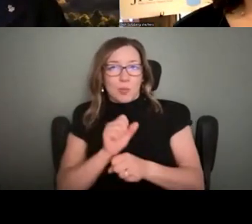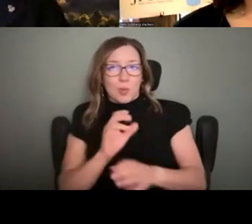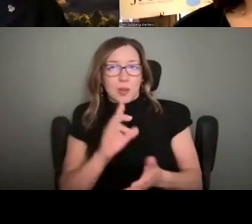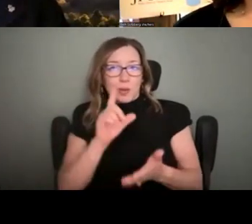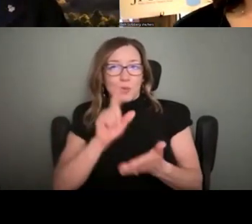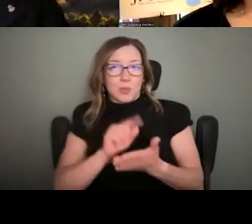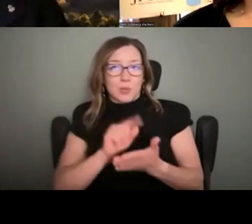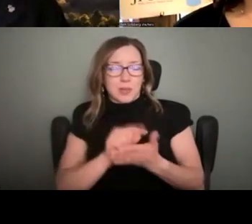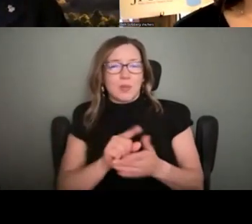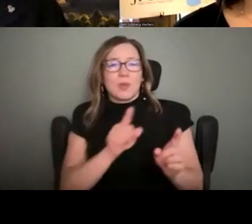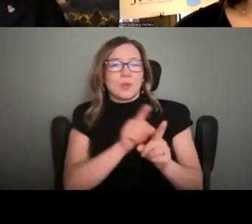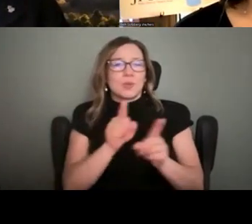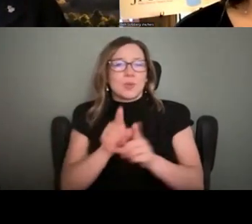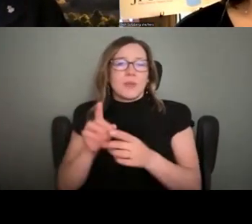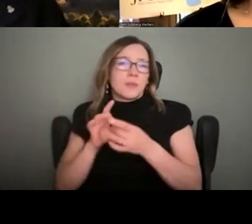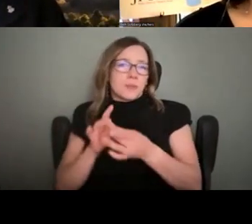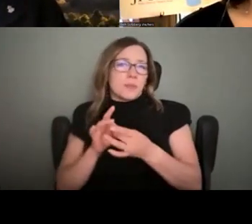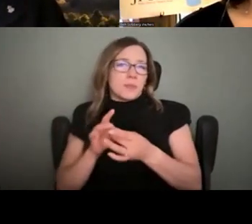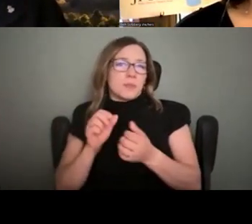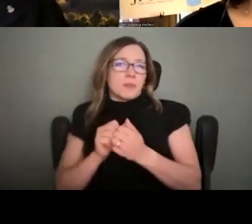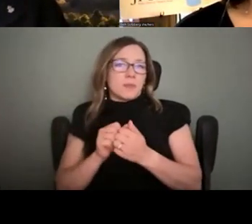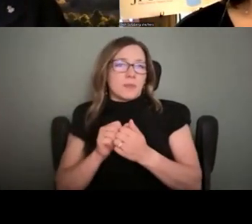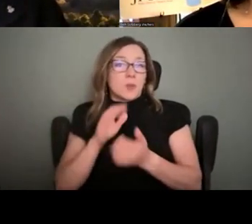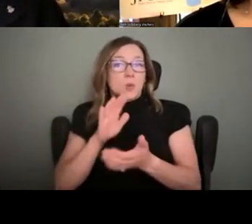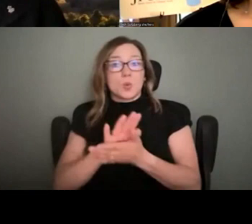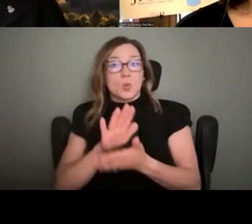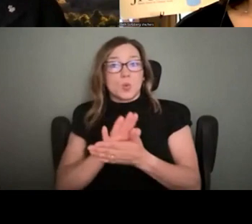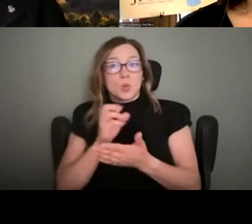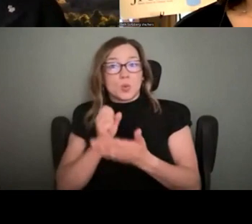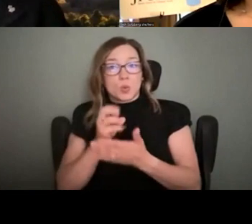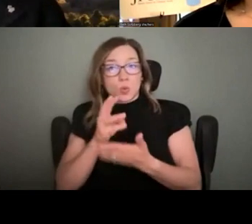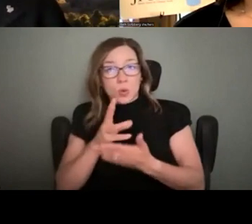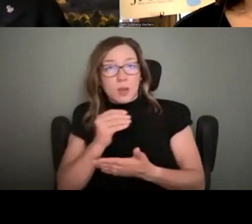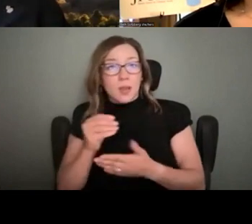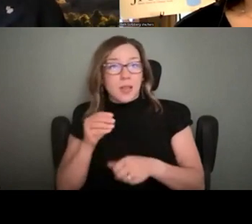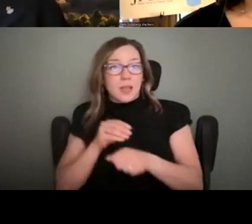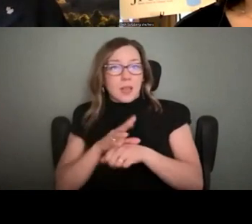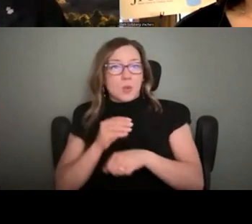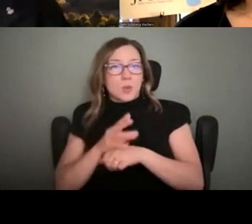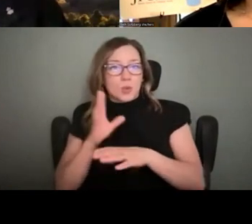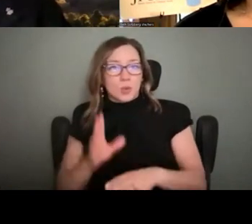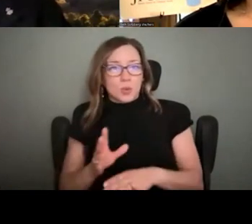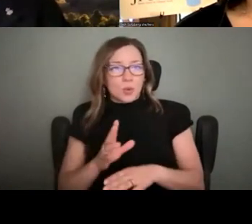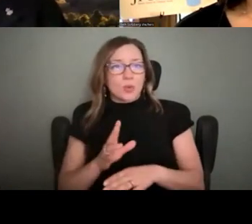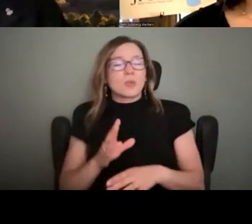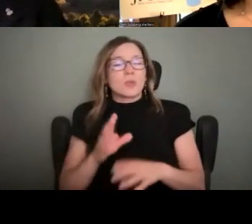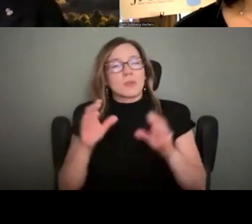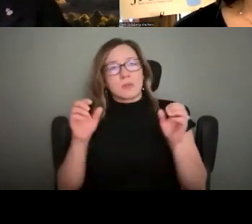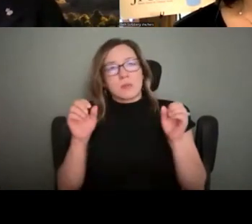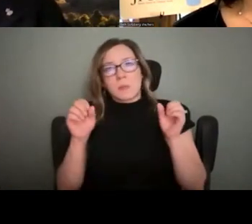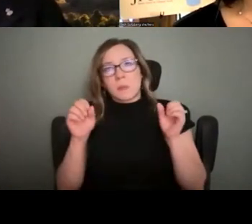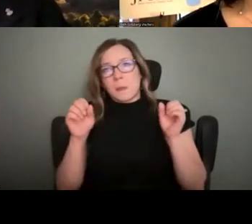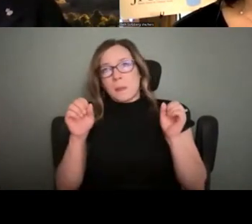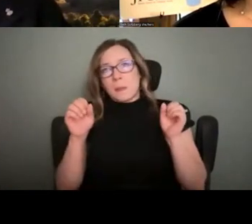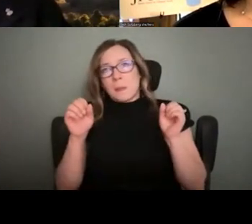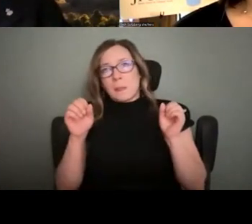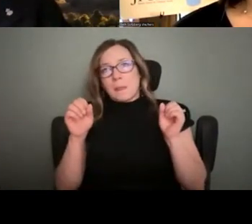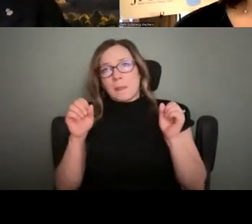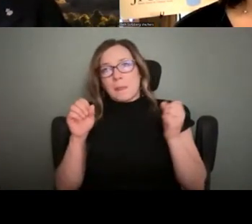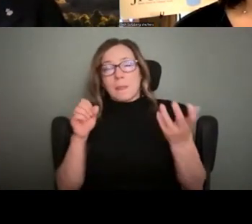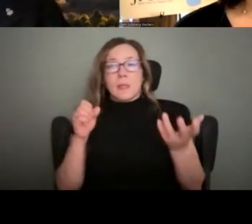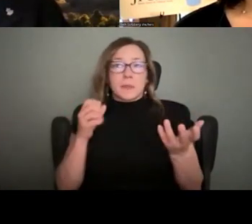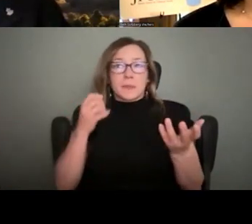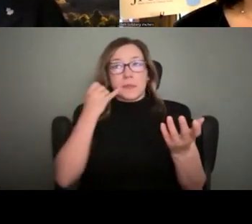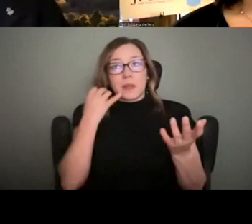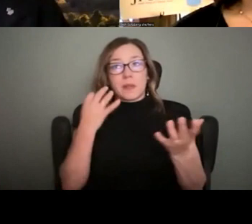have relationships with the school social workers and the school counselors. And so that way, if the school social worker or